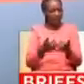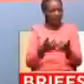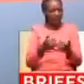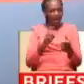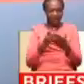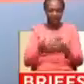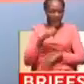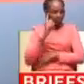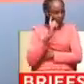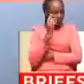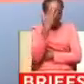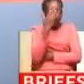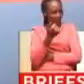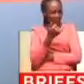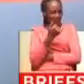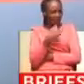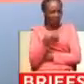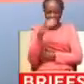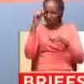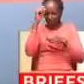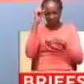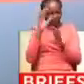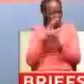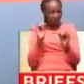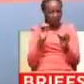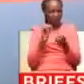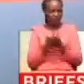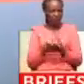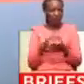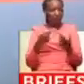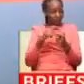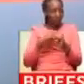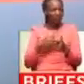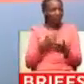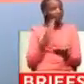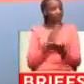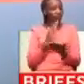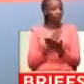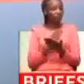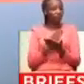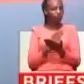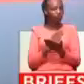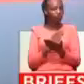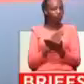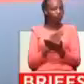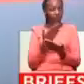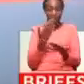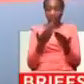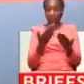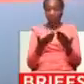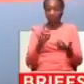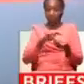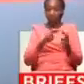mind. I didn't understand what was happening, but I had a feeling it had something to do with whatever Jafari was doing on the beach.